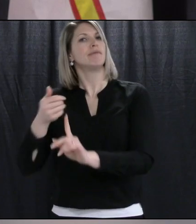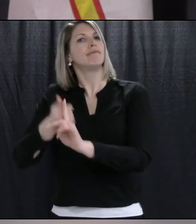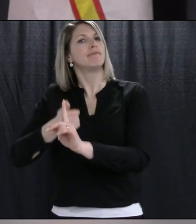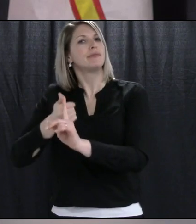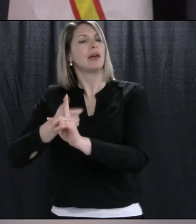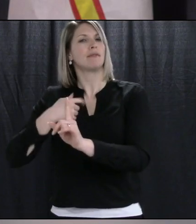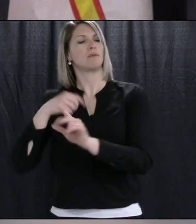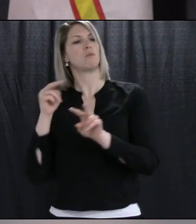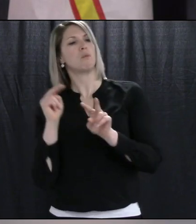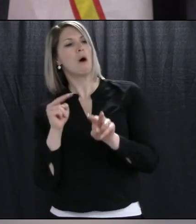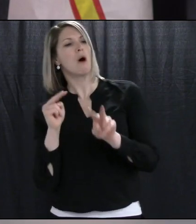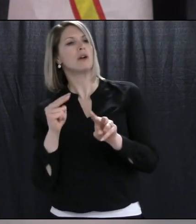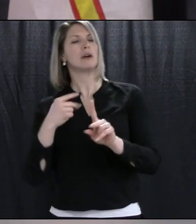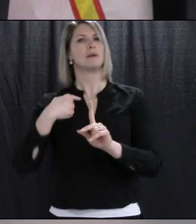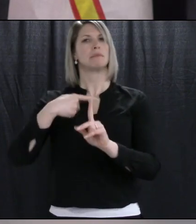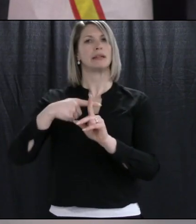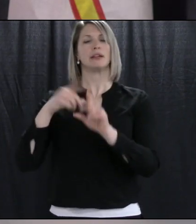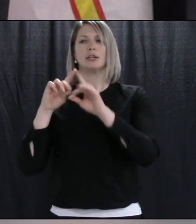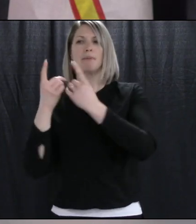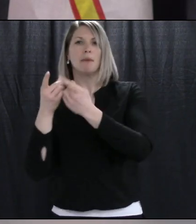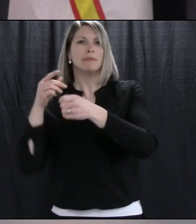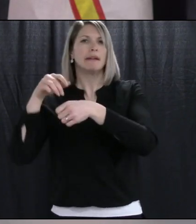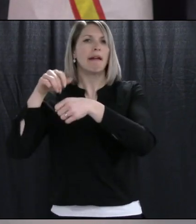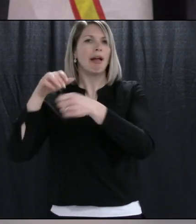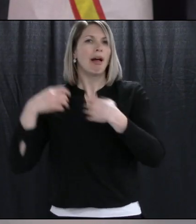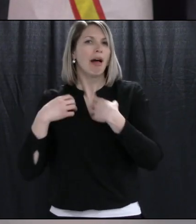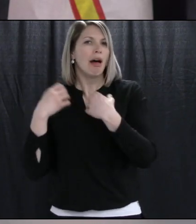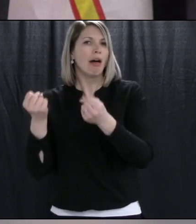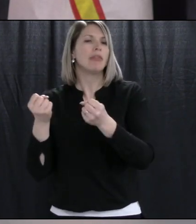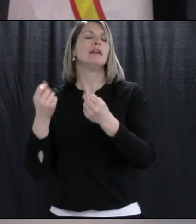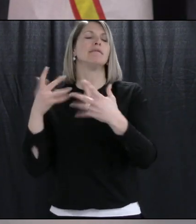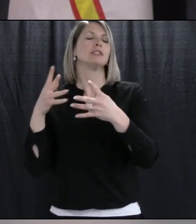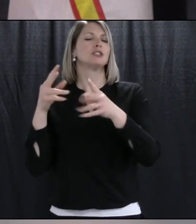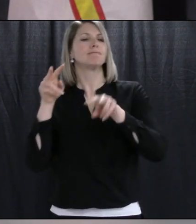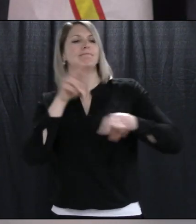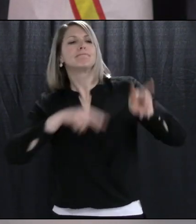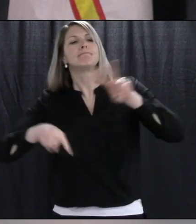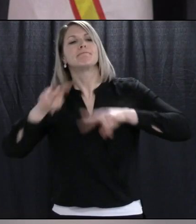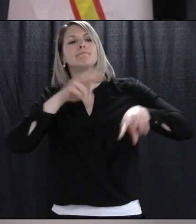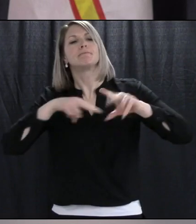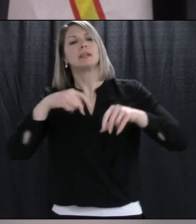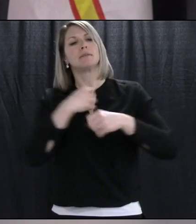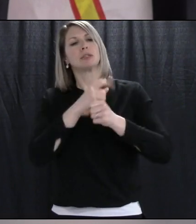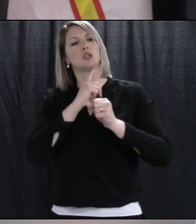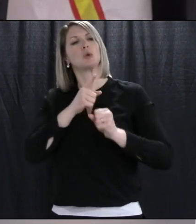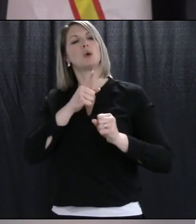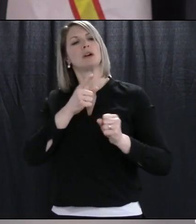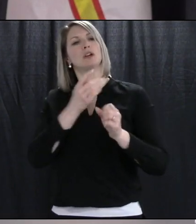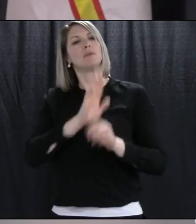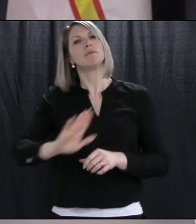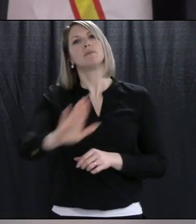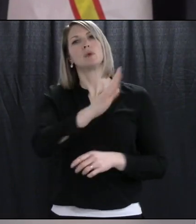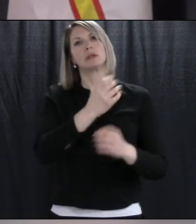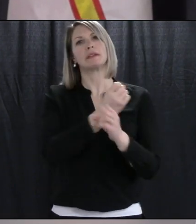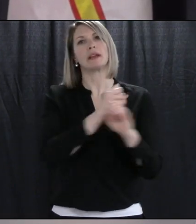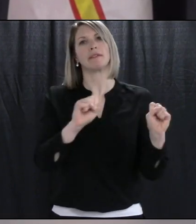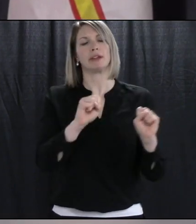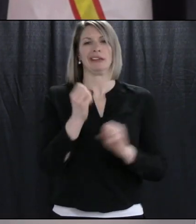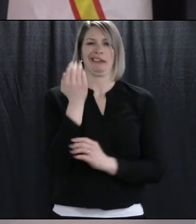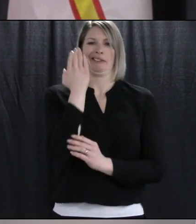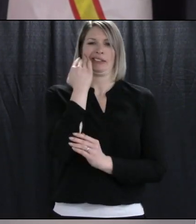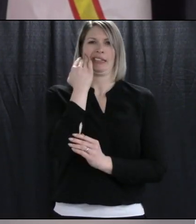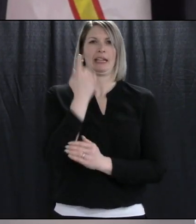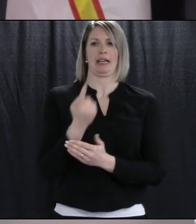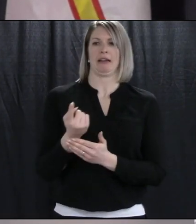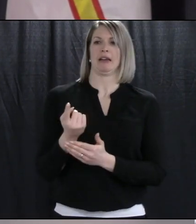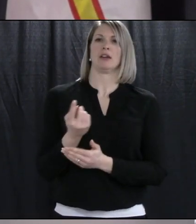we have made a number of important decisions over the past few days for your health and your safety. On Wednesday,